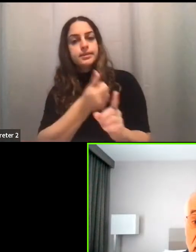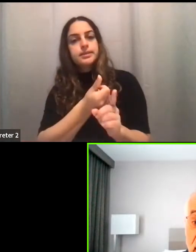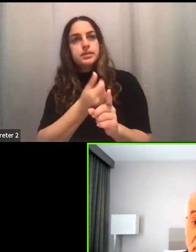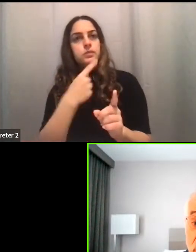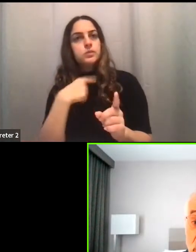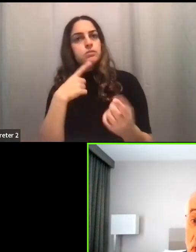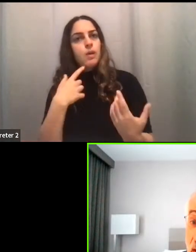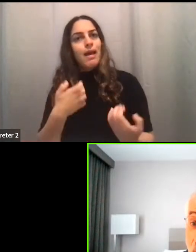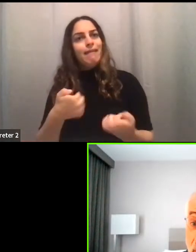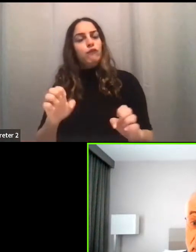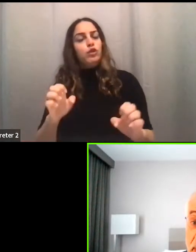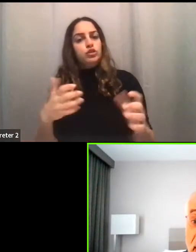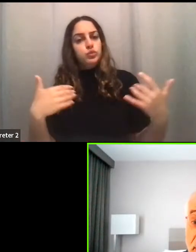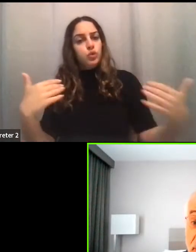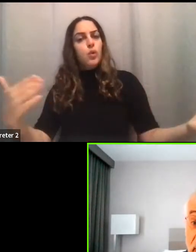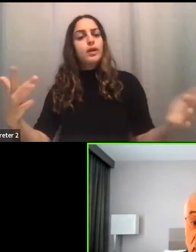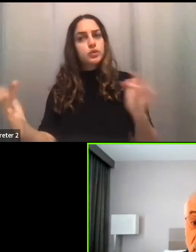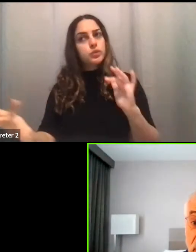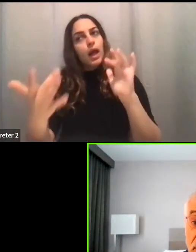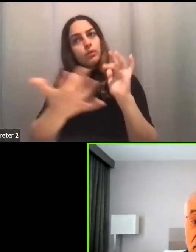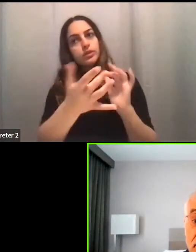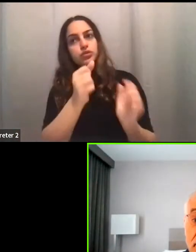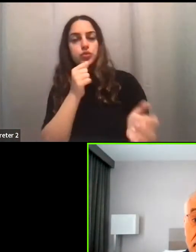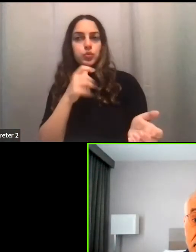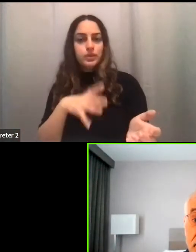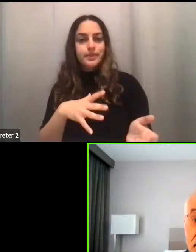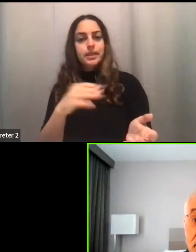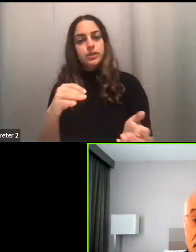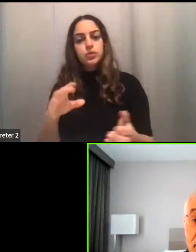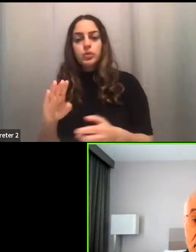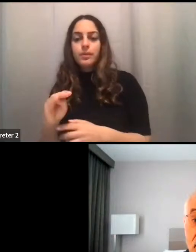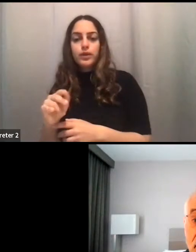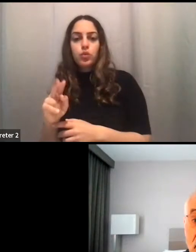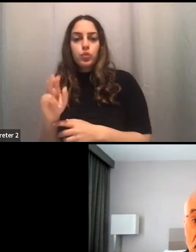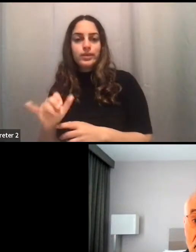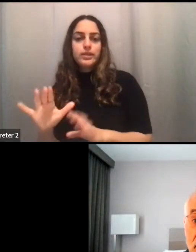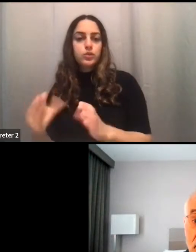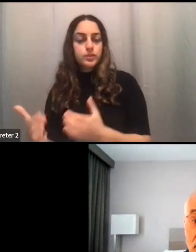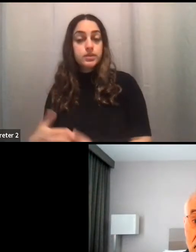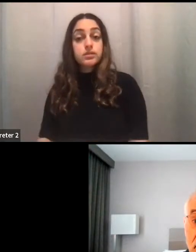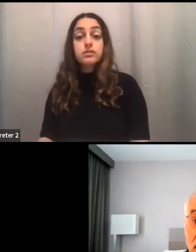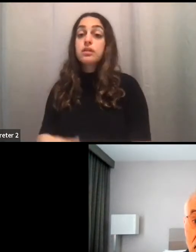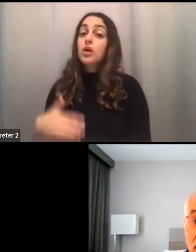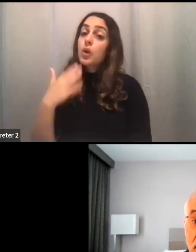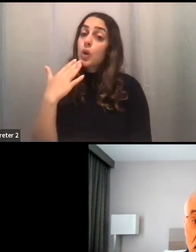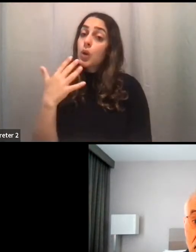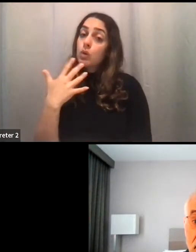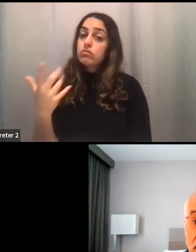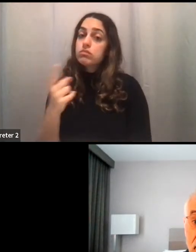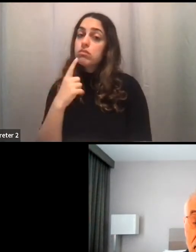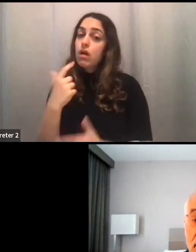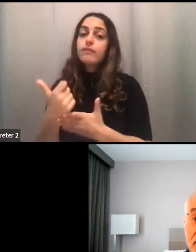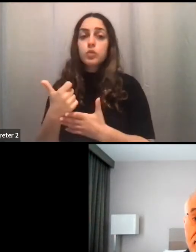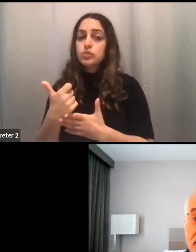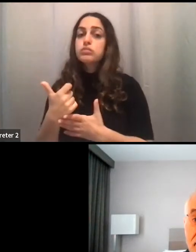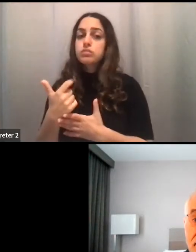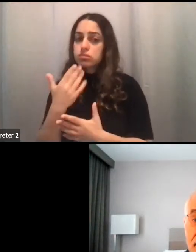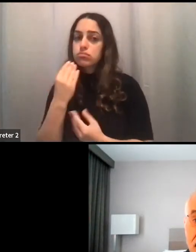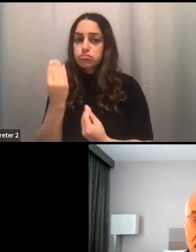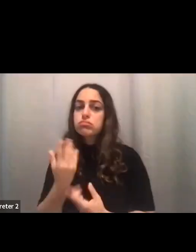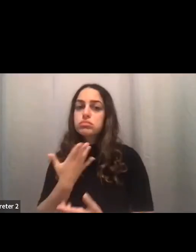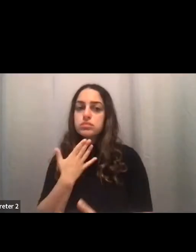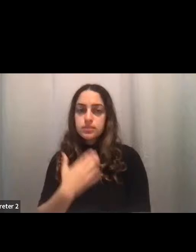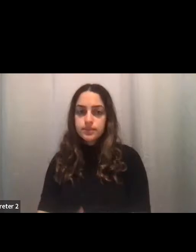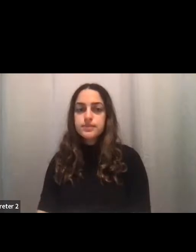outreach to women and to minorities well thank you very much it was very helpful and very informative